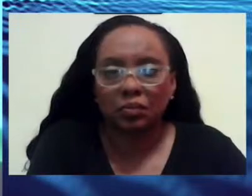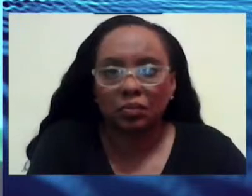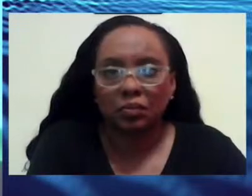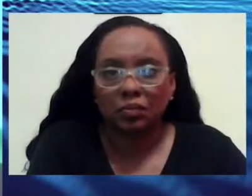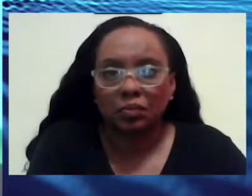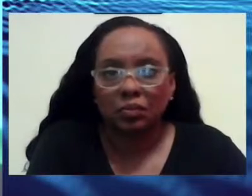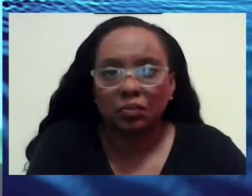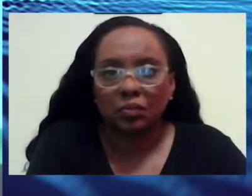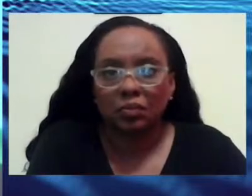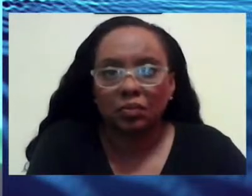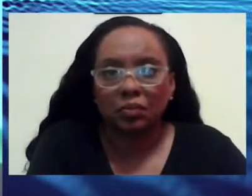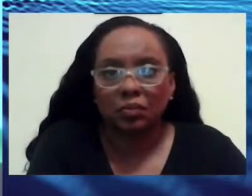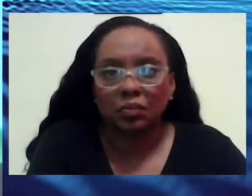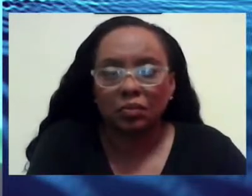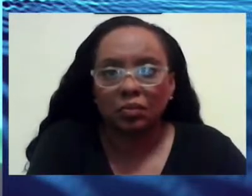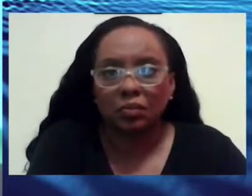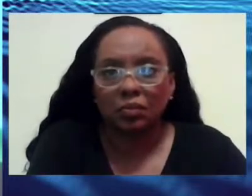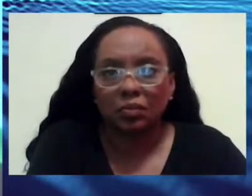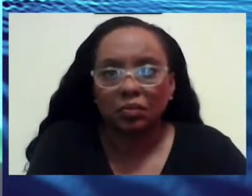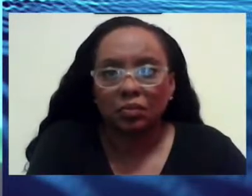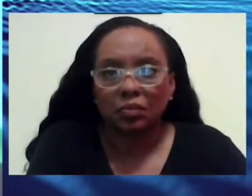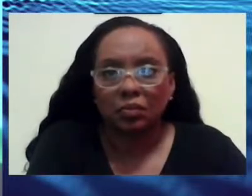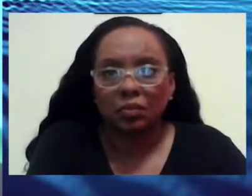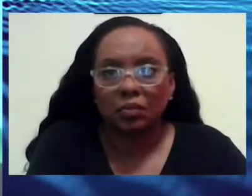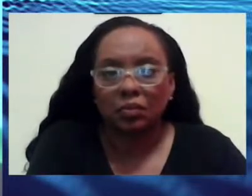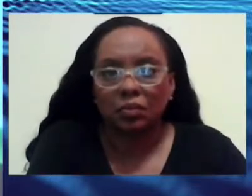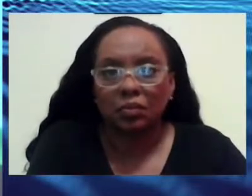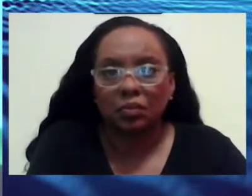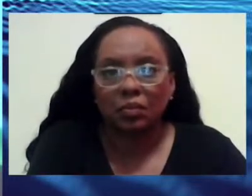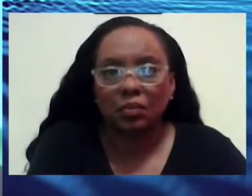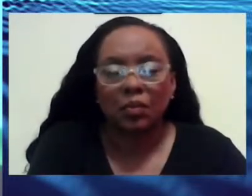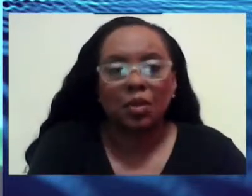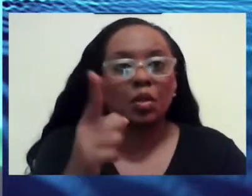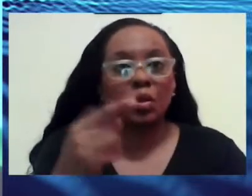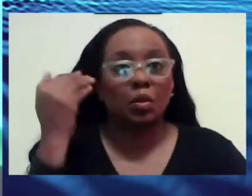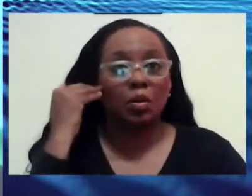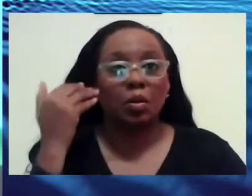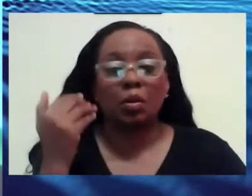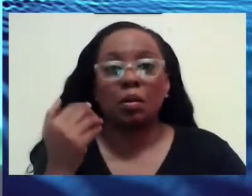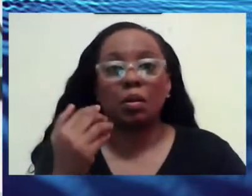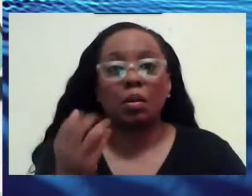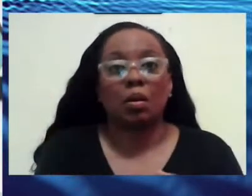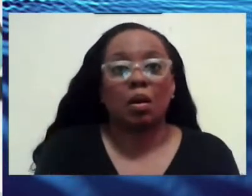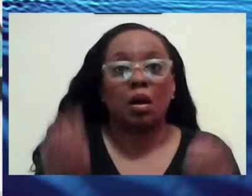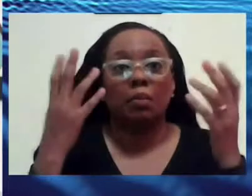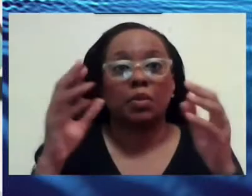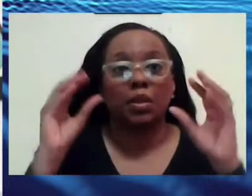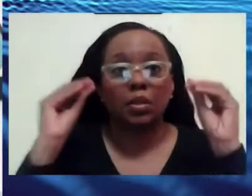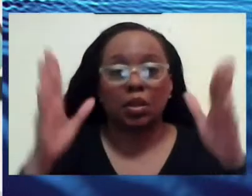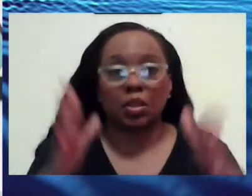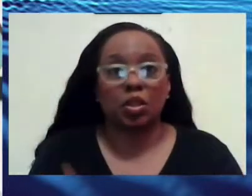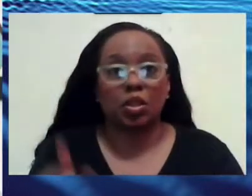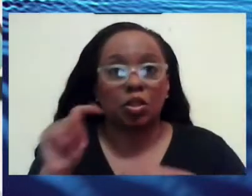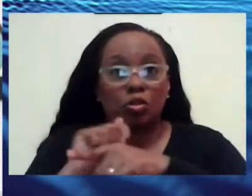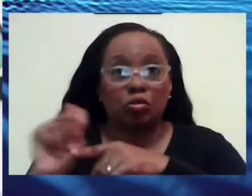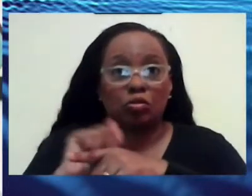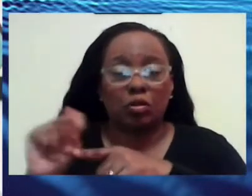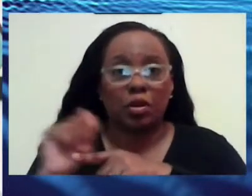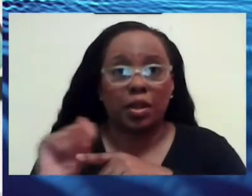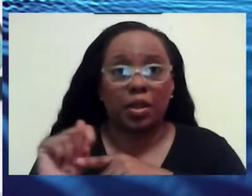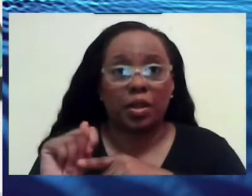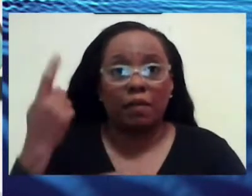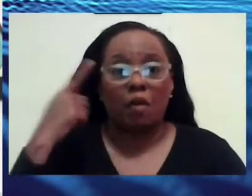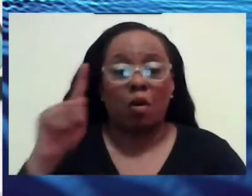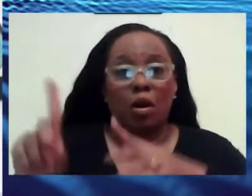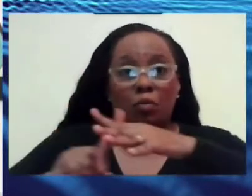our teacher complement being trained in evacuation processes? There are health and safety committees at the